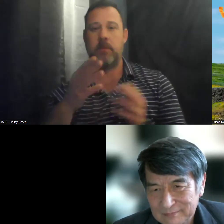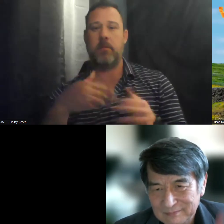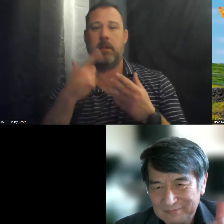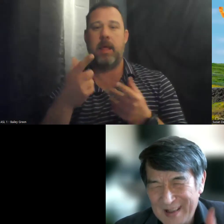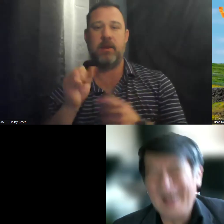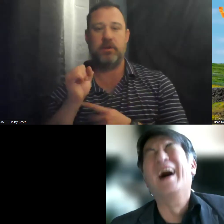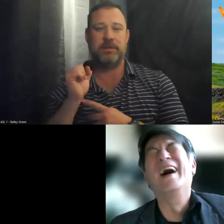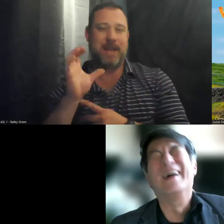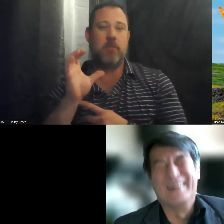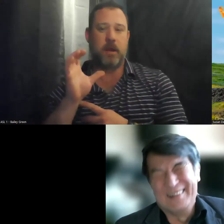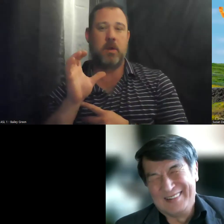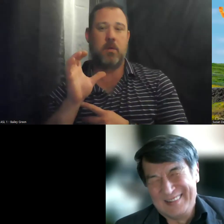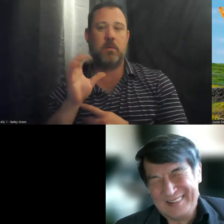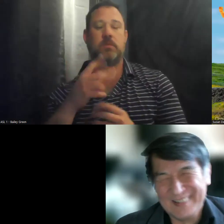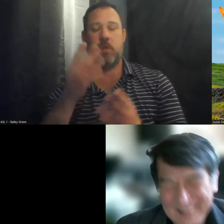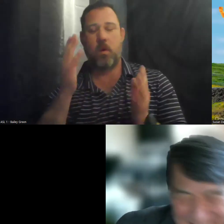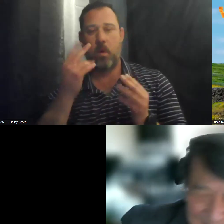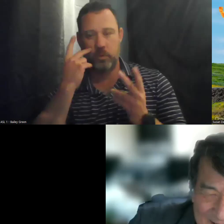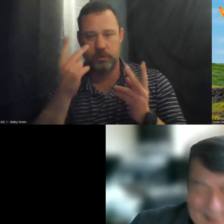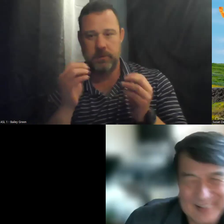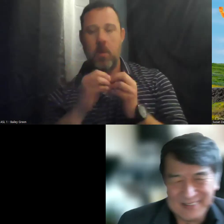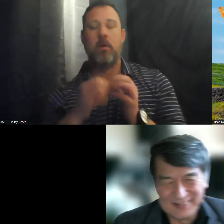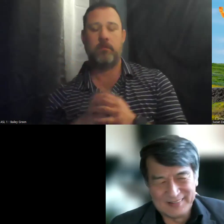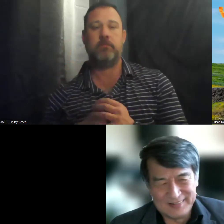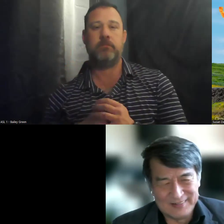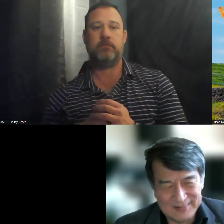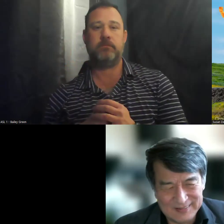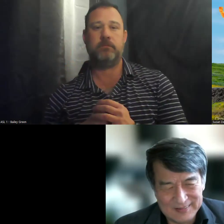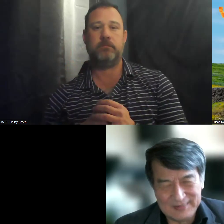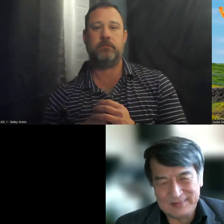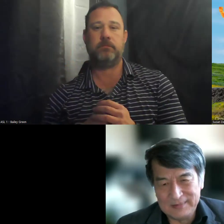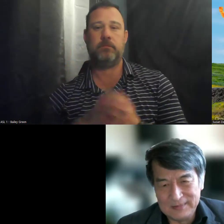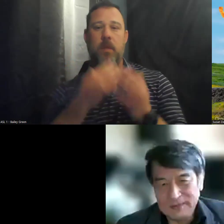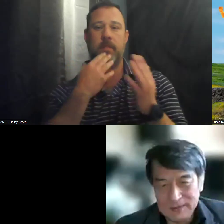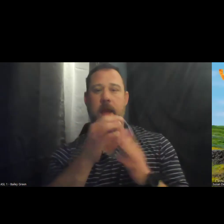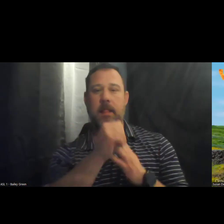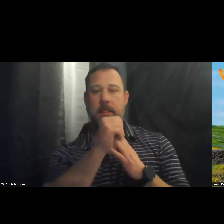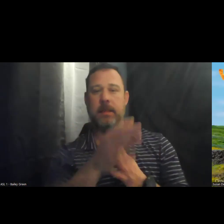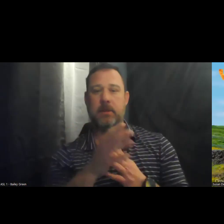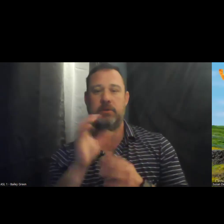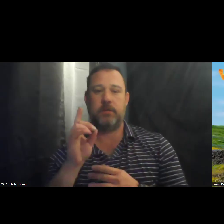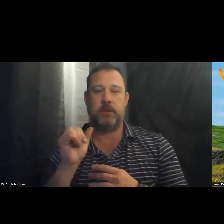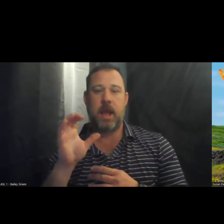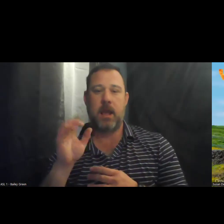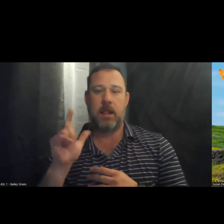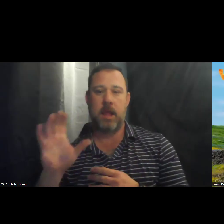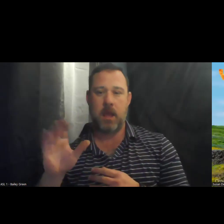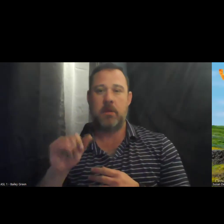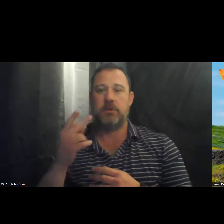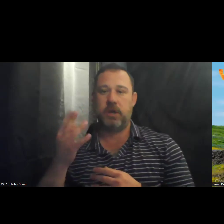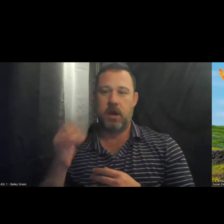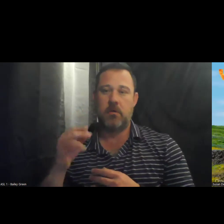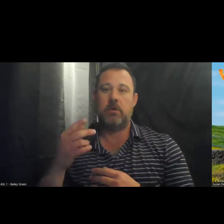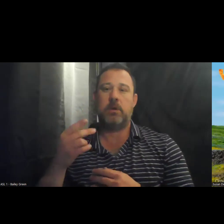be missed, but I'm glad you're a Sacramentan, so I hope to see more of you. I want to thank our leadership of the DACLAC, Sherry, Hagar,